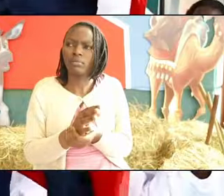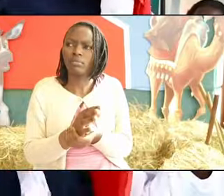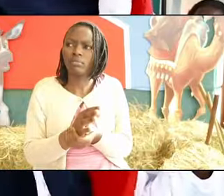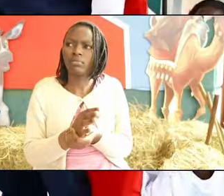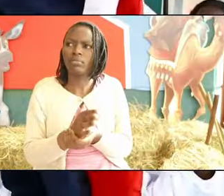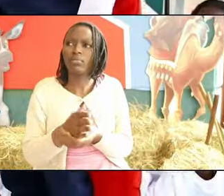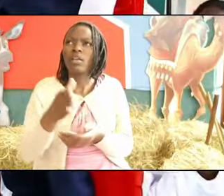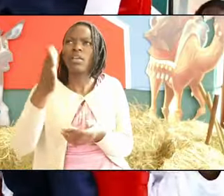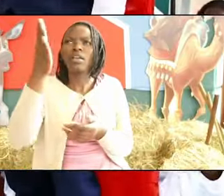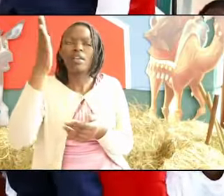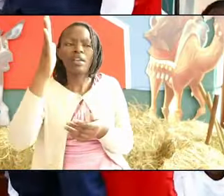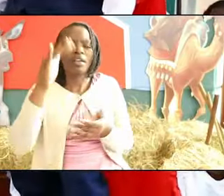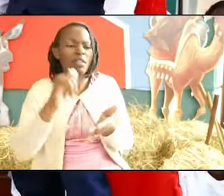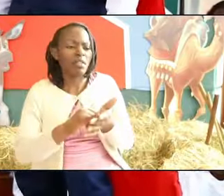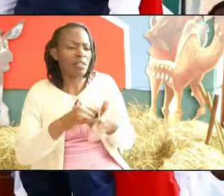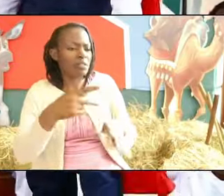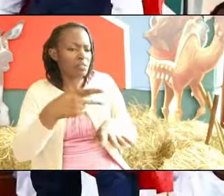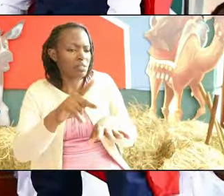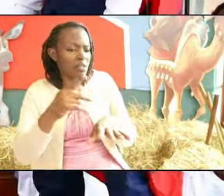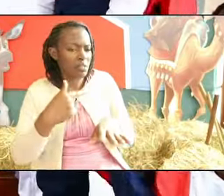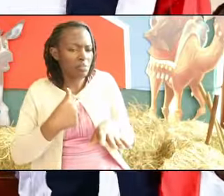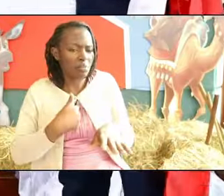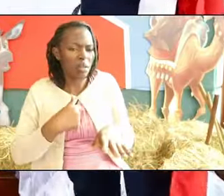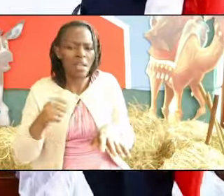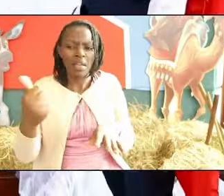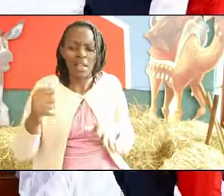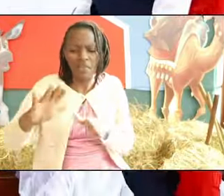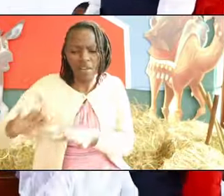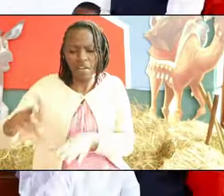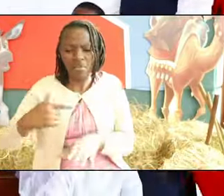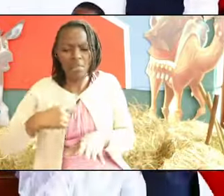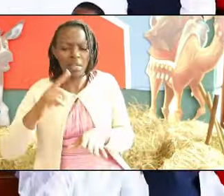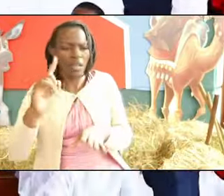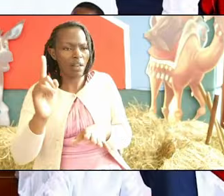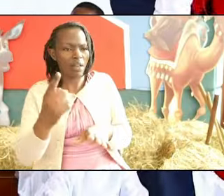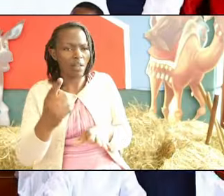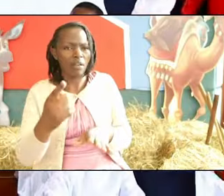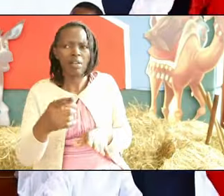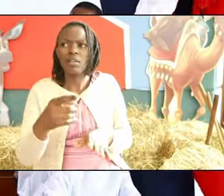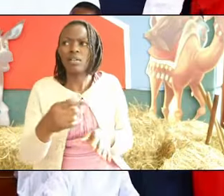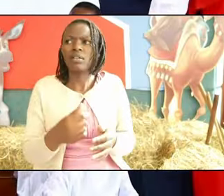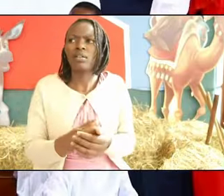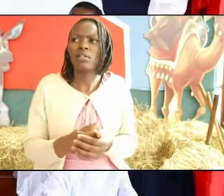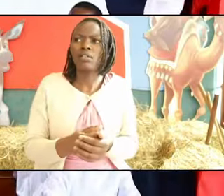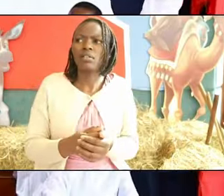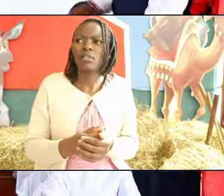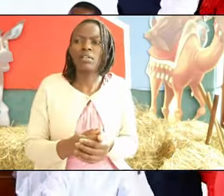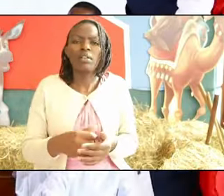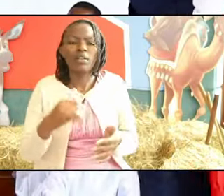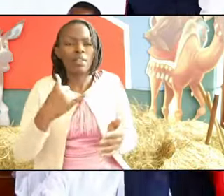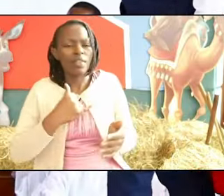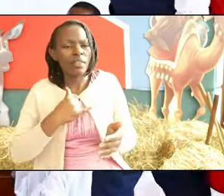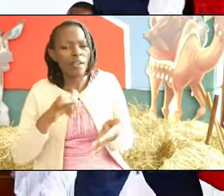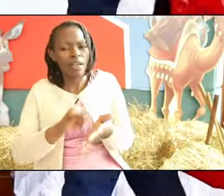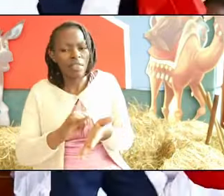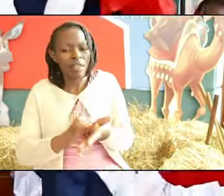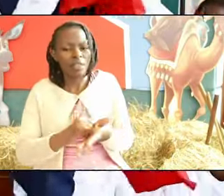He that has sent me has not left me alone, for I do always those things that please